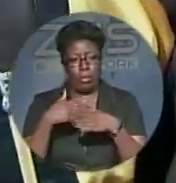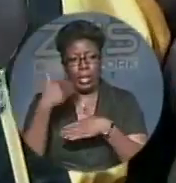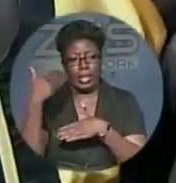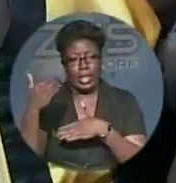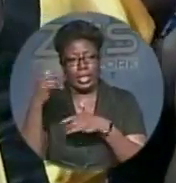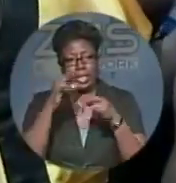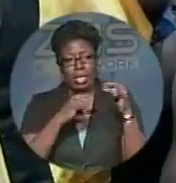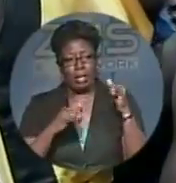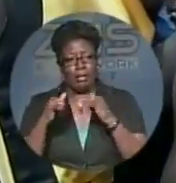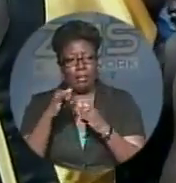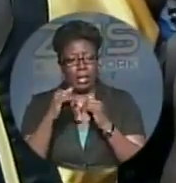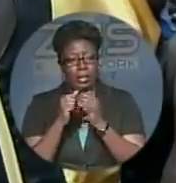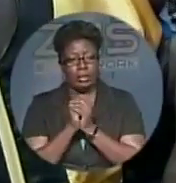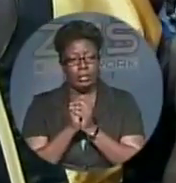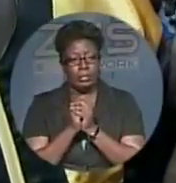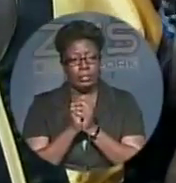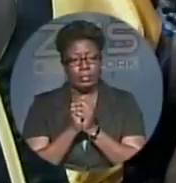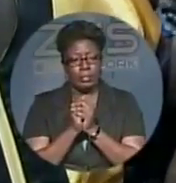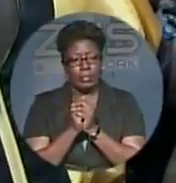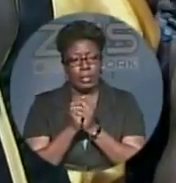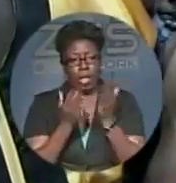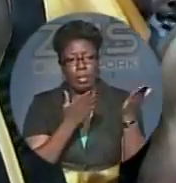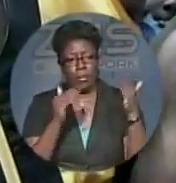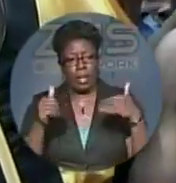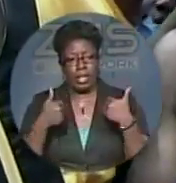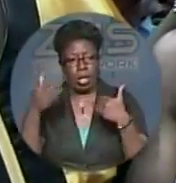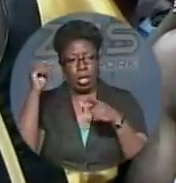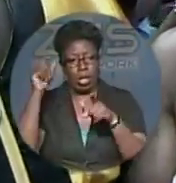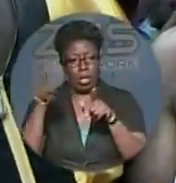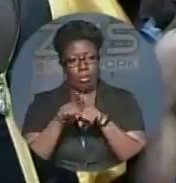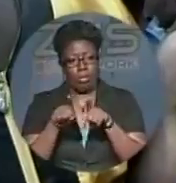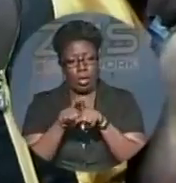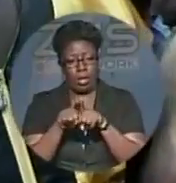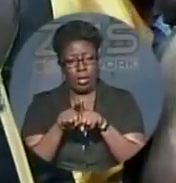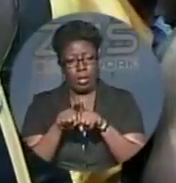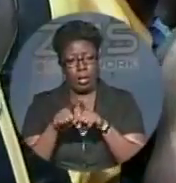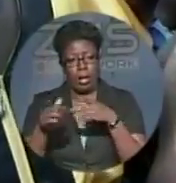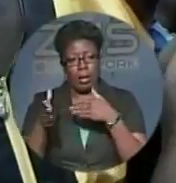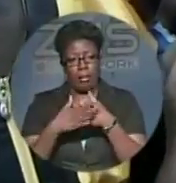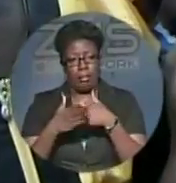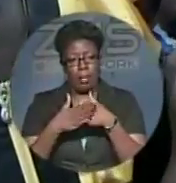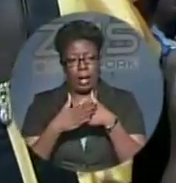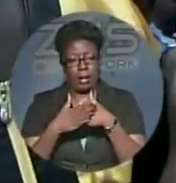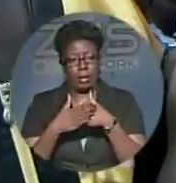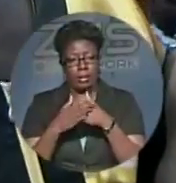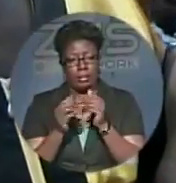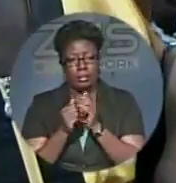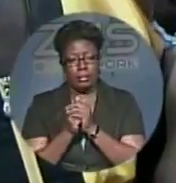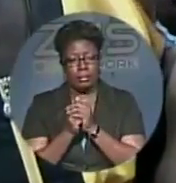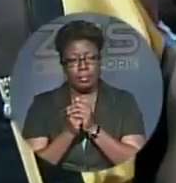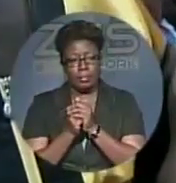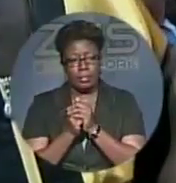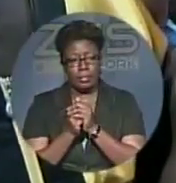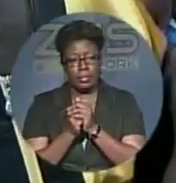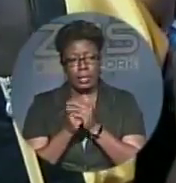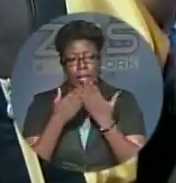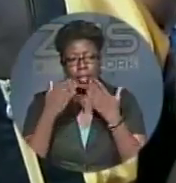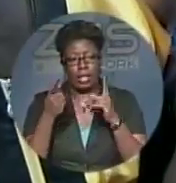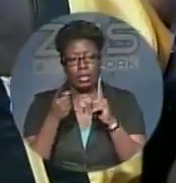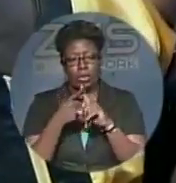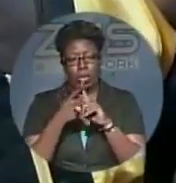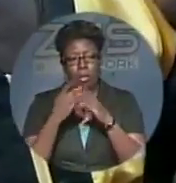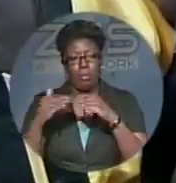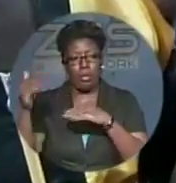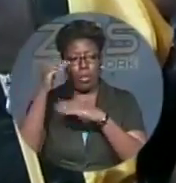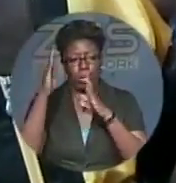March 31st, you know, but I'm trying to bring my young brother back here, Yanti Major. Hopefully, you know, Major Promotions and Entertainment. Thank to the promoter, Jeff Davis.